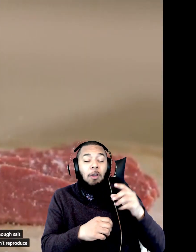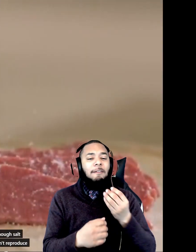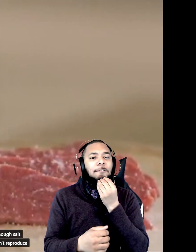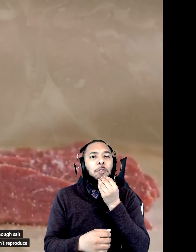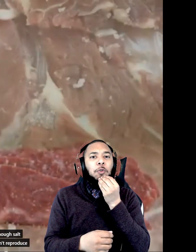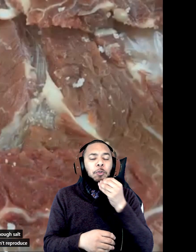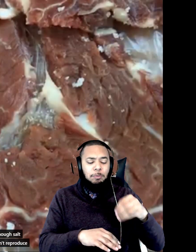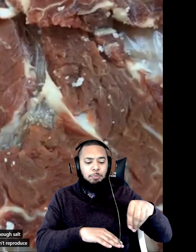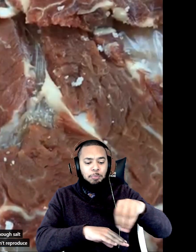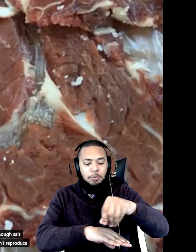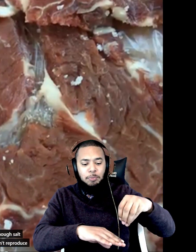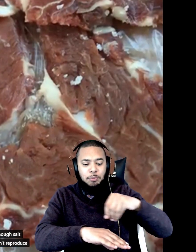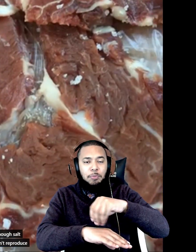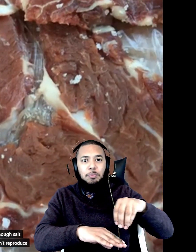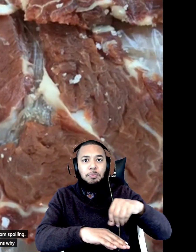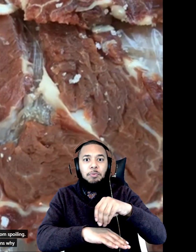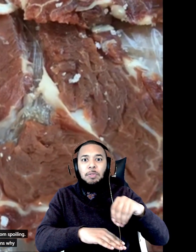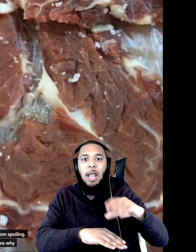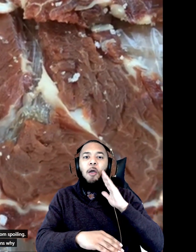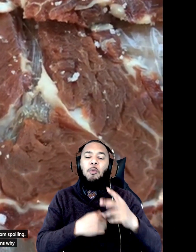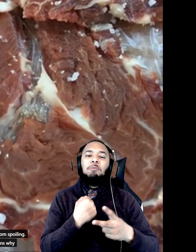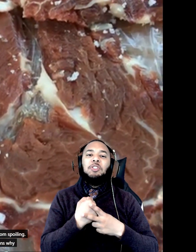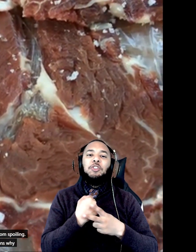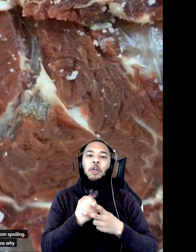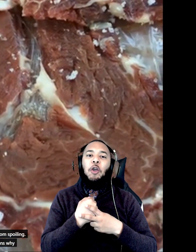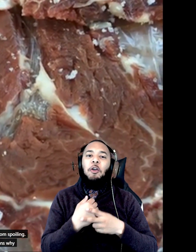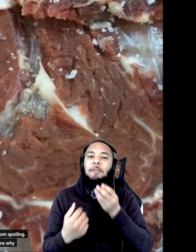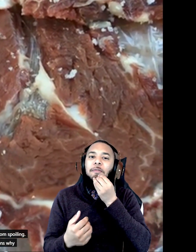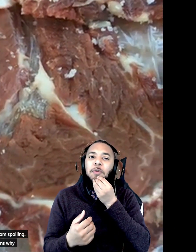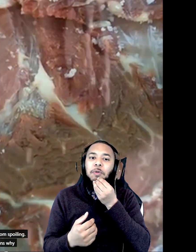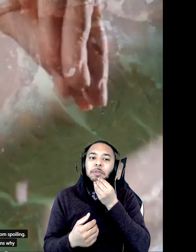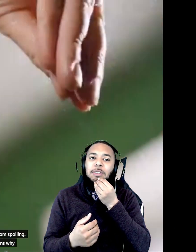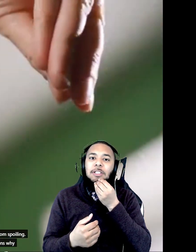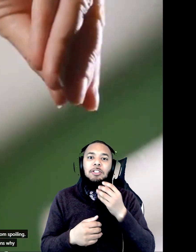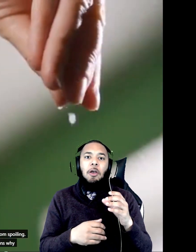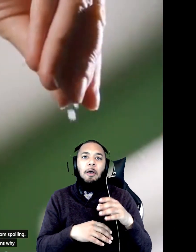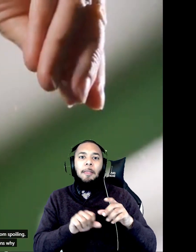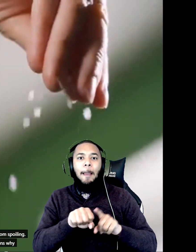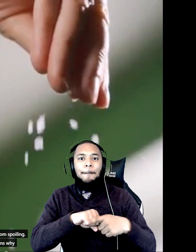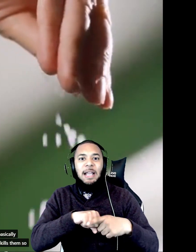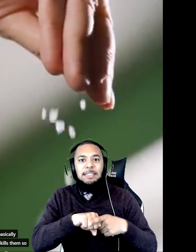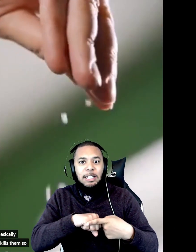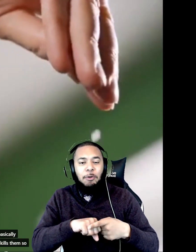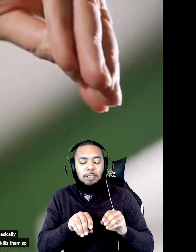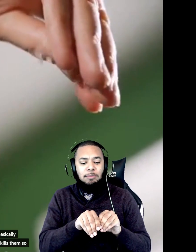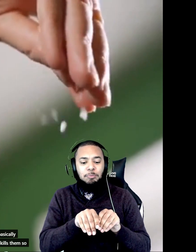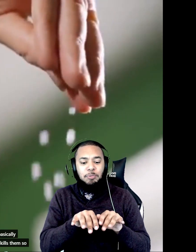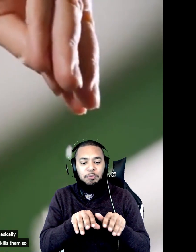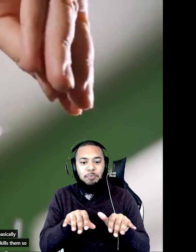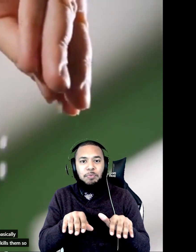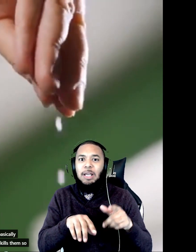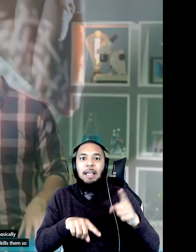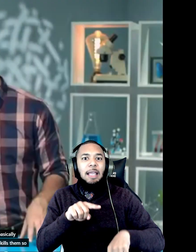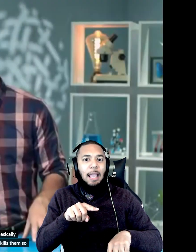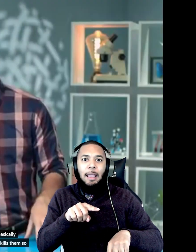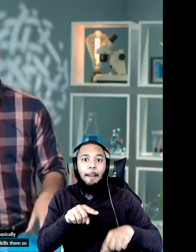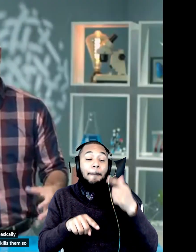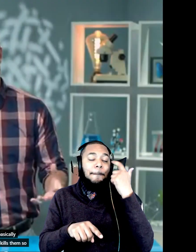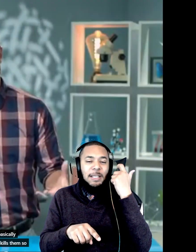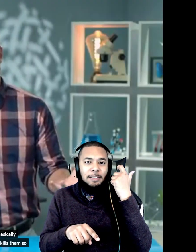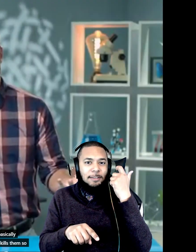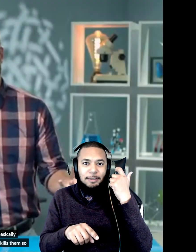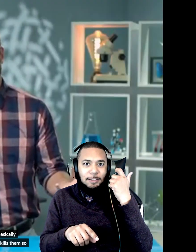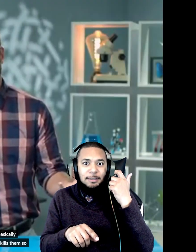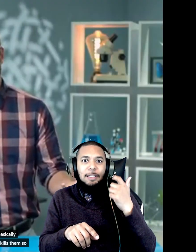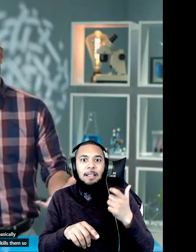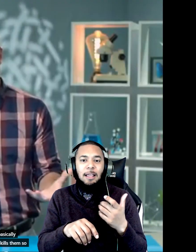food, then the bacteria won't reproduce, and this will prevent food from spoiling. So it's one of the reasons why we use salt, because it basically damages